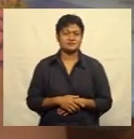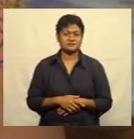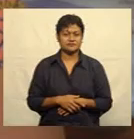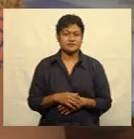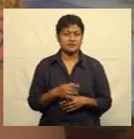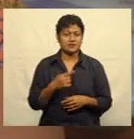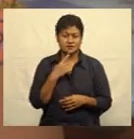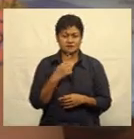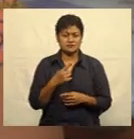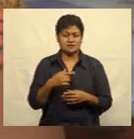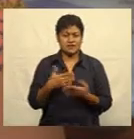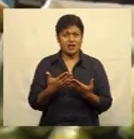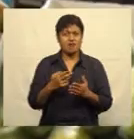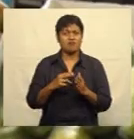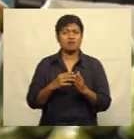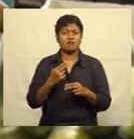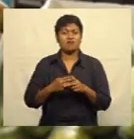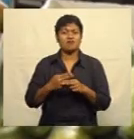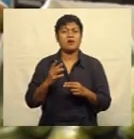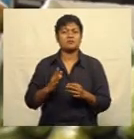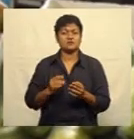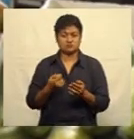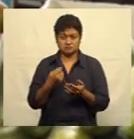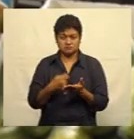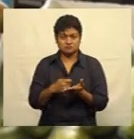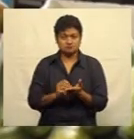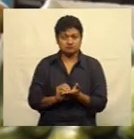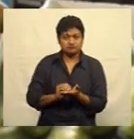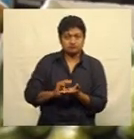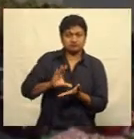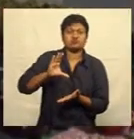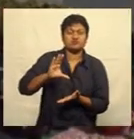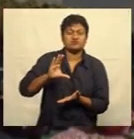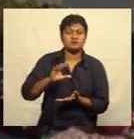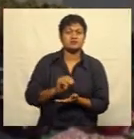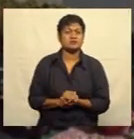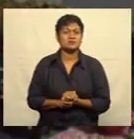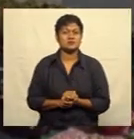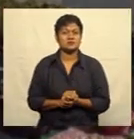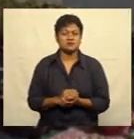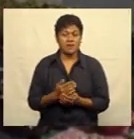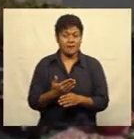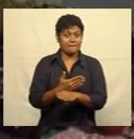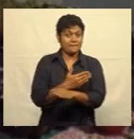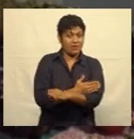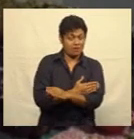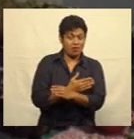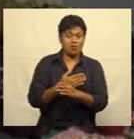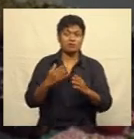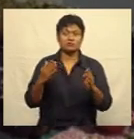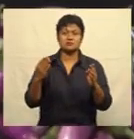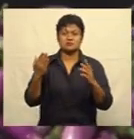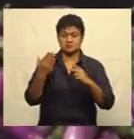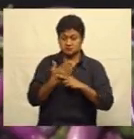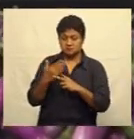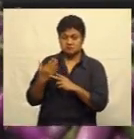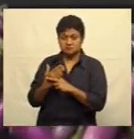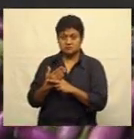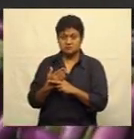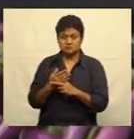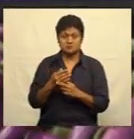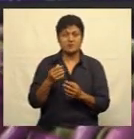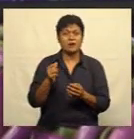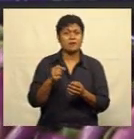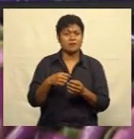the farmers, they put the price up. An example given by the vendors was that before the recent lockdown, the price of a bag of